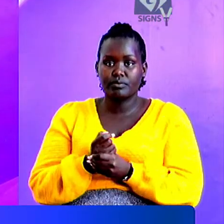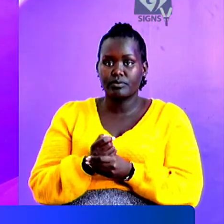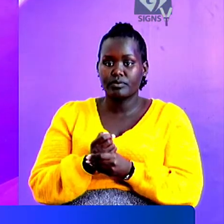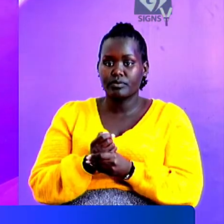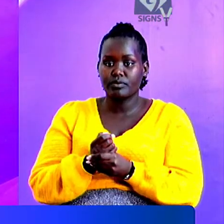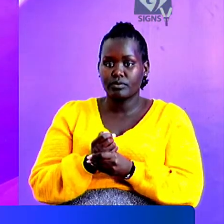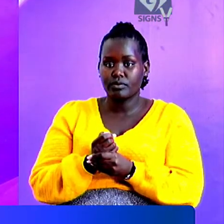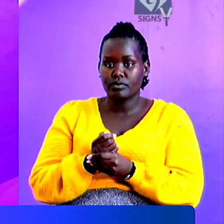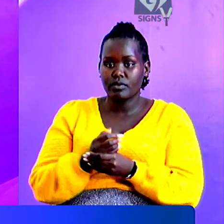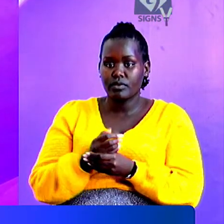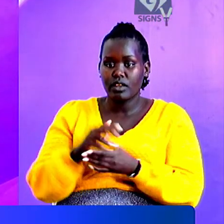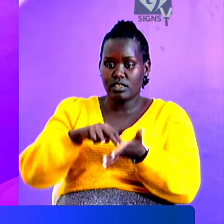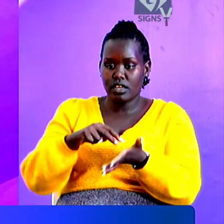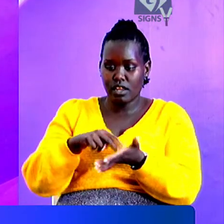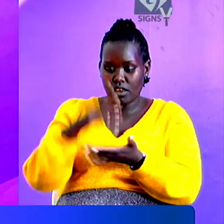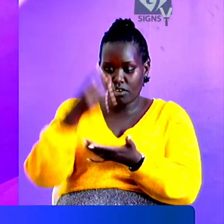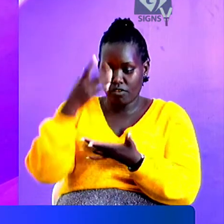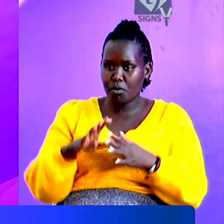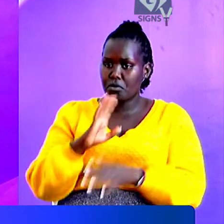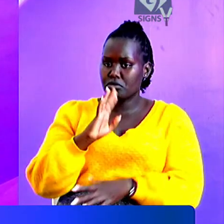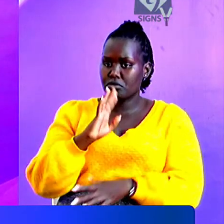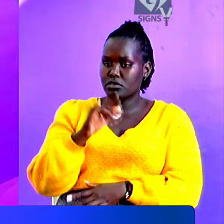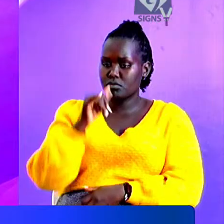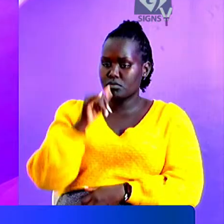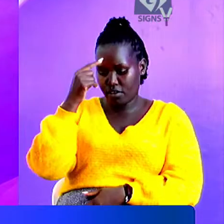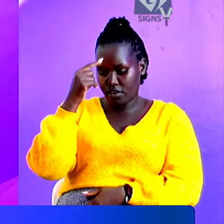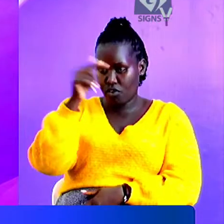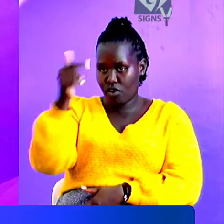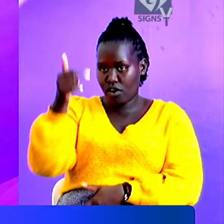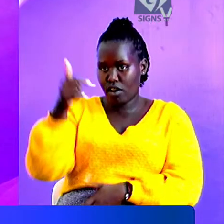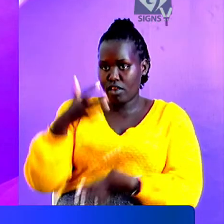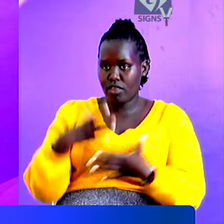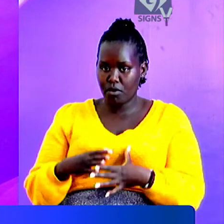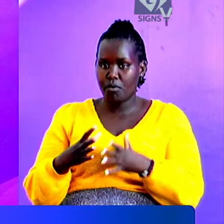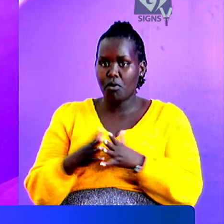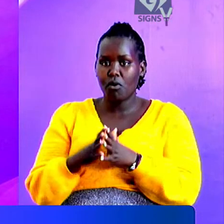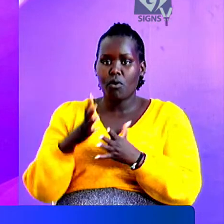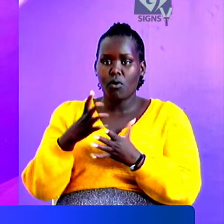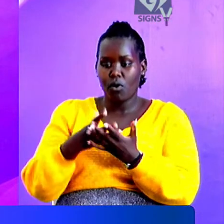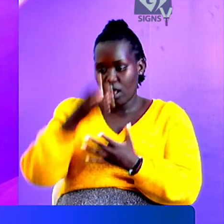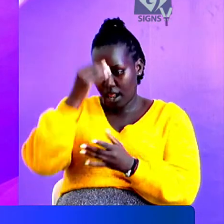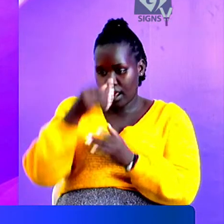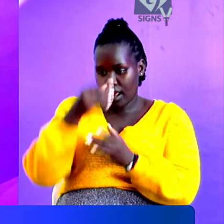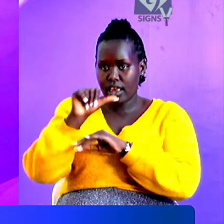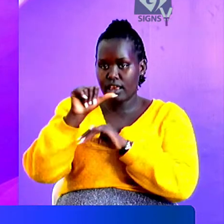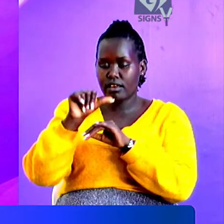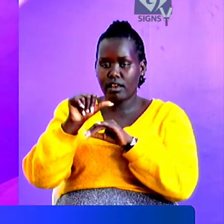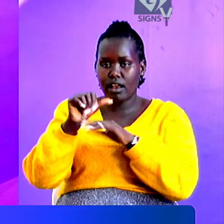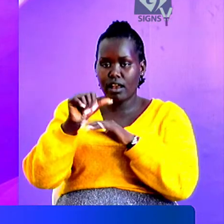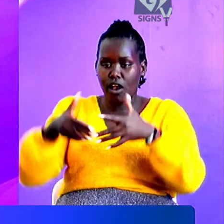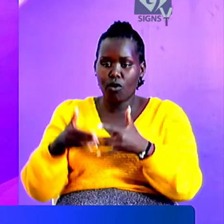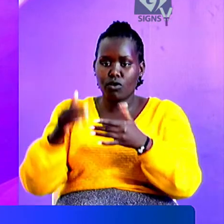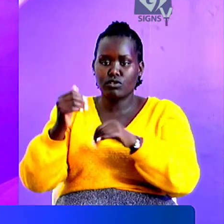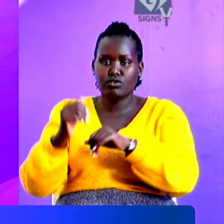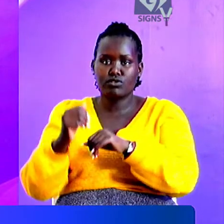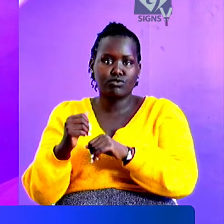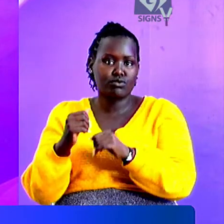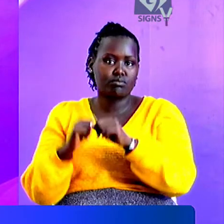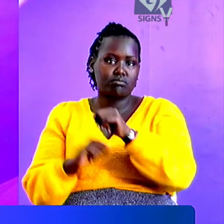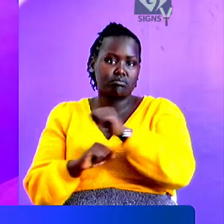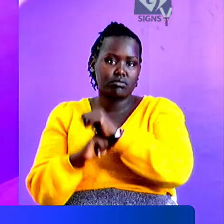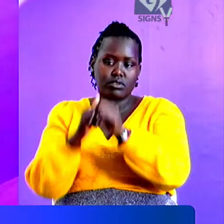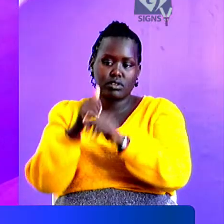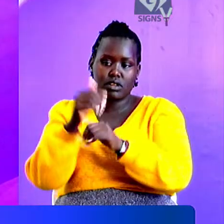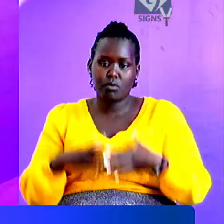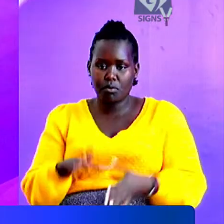up for people, speaking up for other people. Yeah. Having learned the art of speaking up for people. So I've had several instances where I had to speak